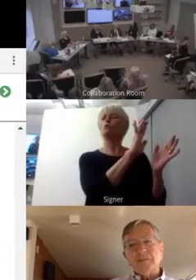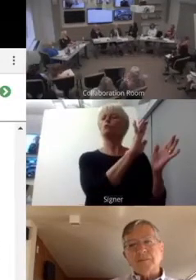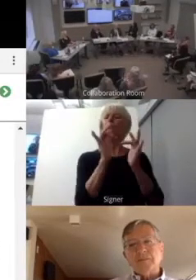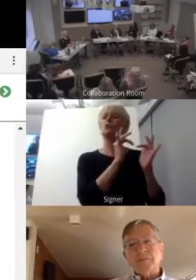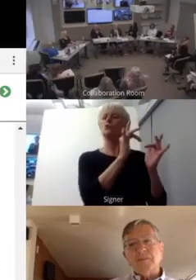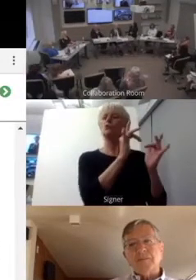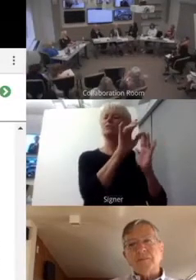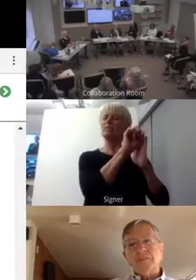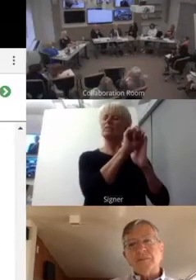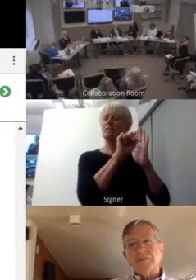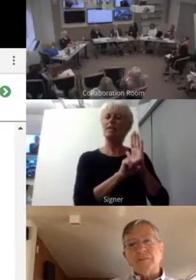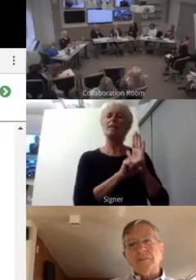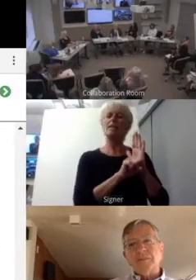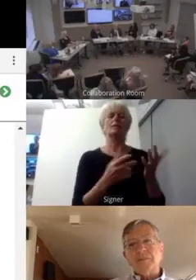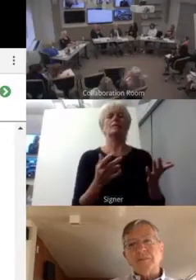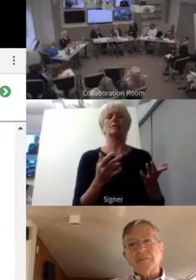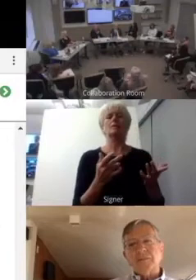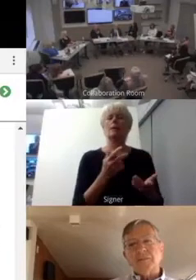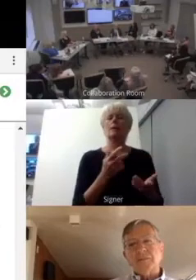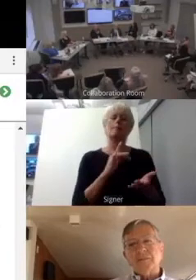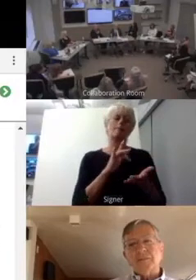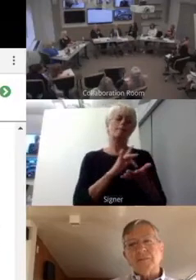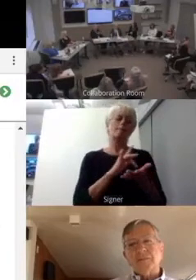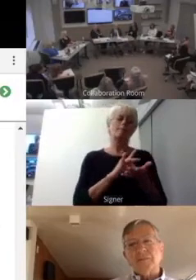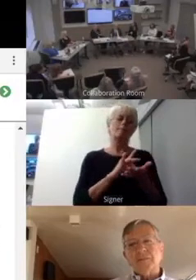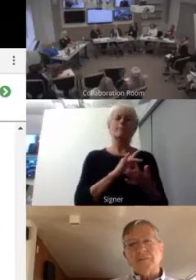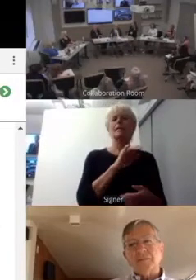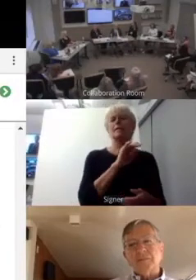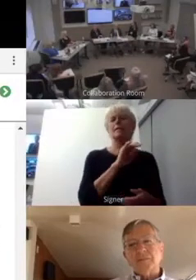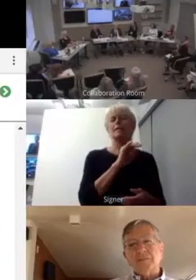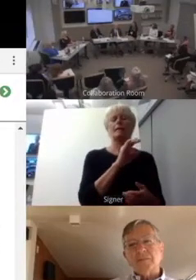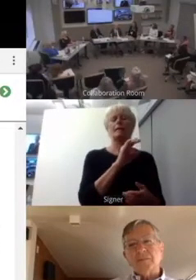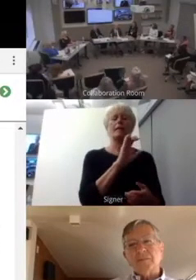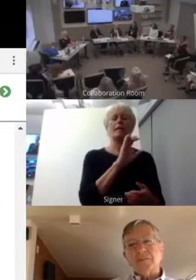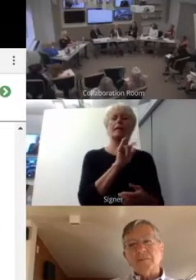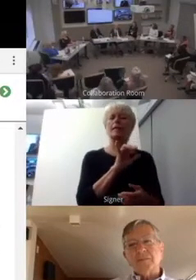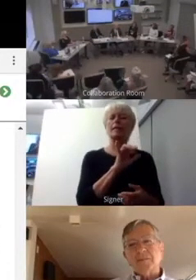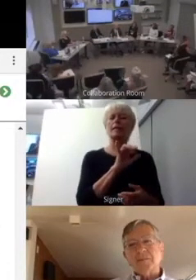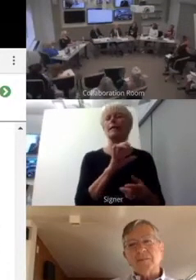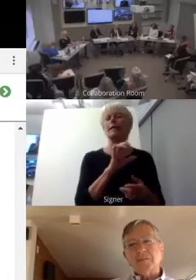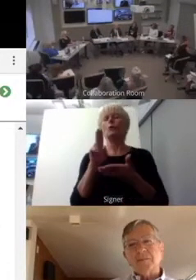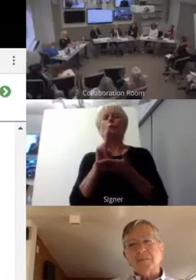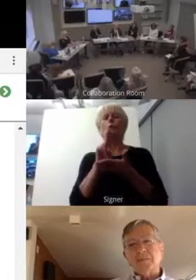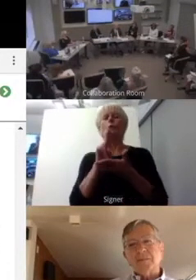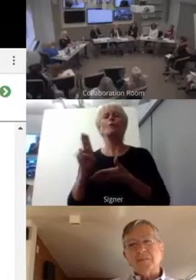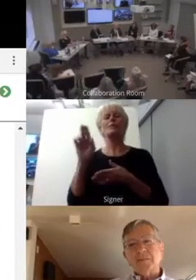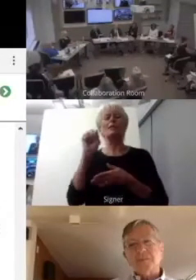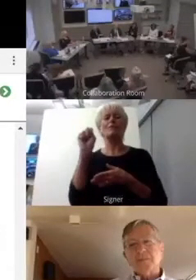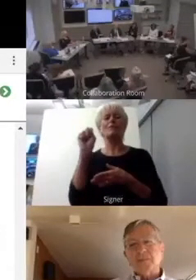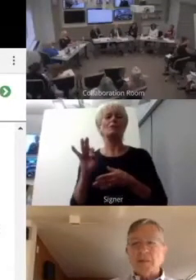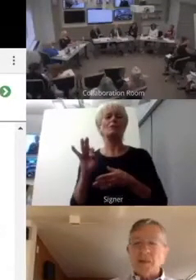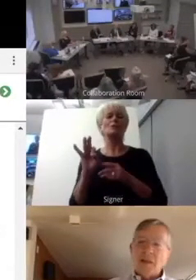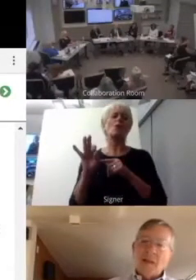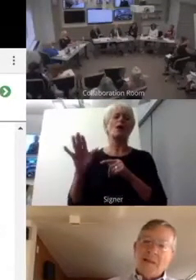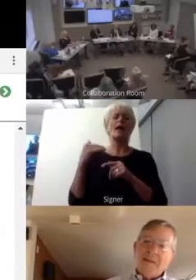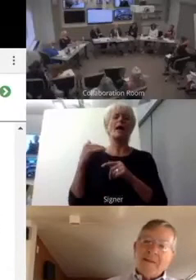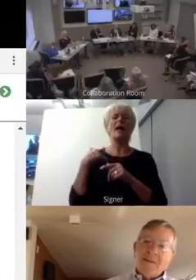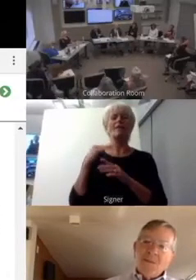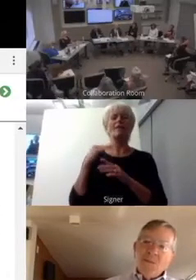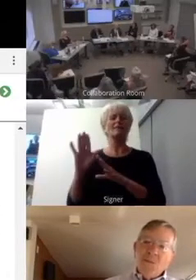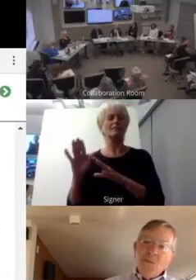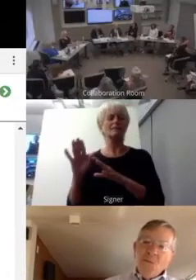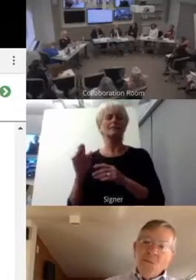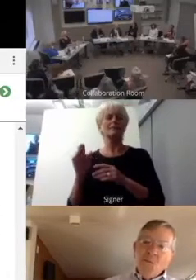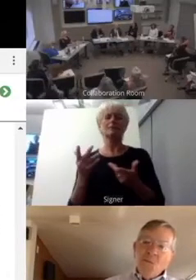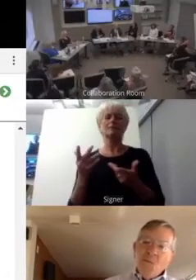Mediclinics to big research facilities like the University of San Francisco. And we have 4 national laboratories as well,